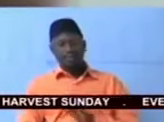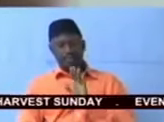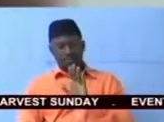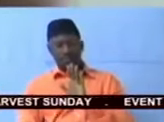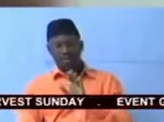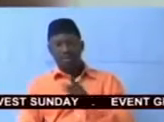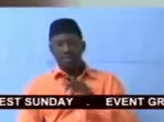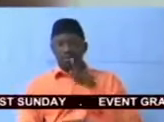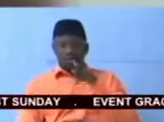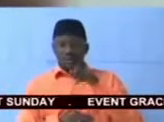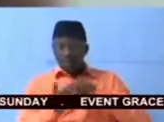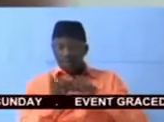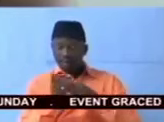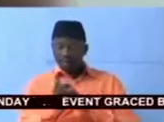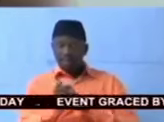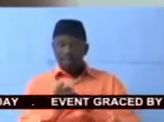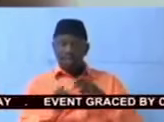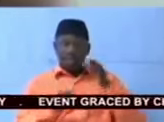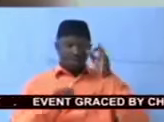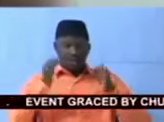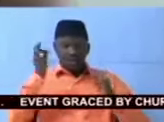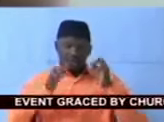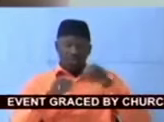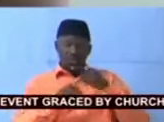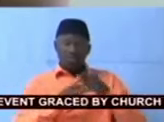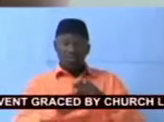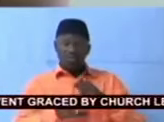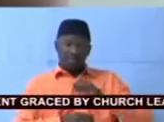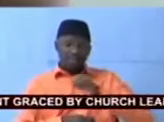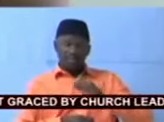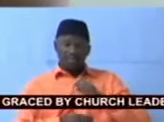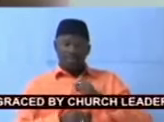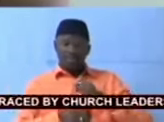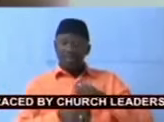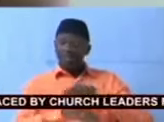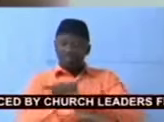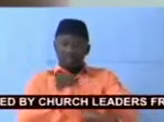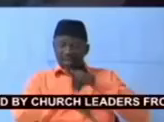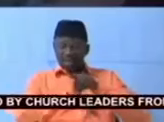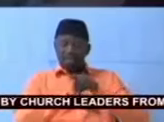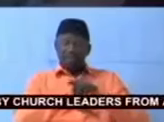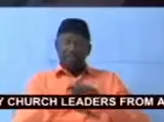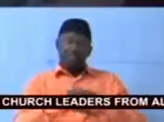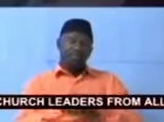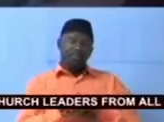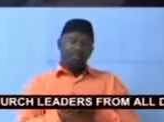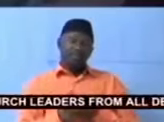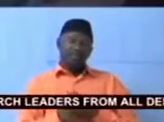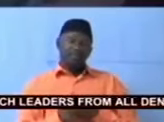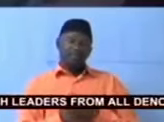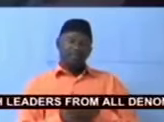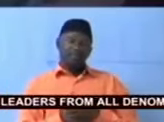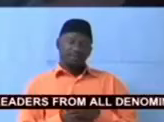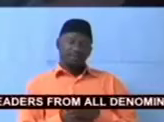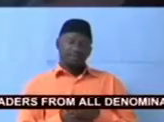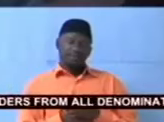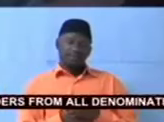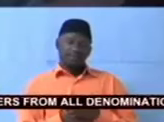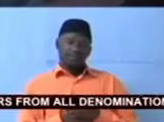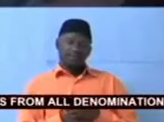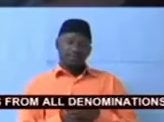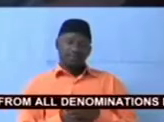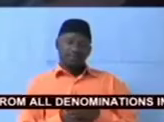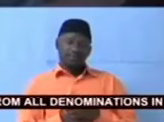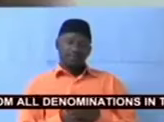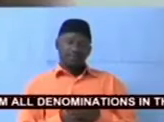a court of competent jurisdiction? Yes. Li nga tekki moy atté kay bo xamné ñoom ñoo am doole pour ñu atté ko fofu non. You may